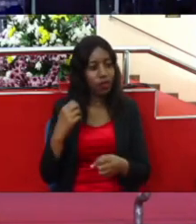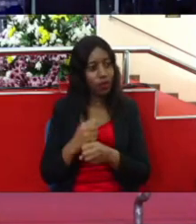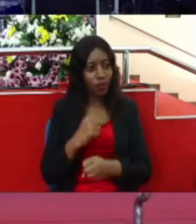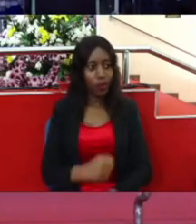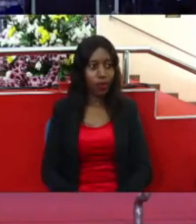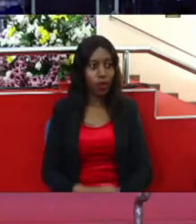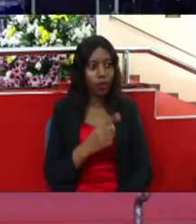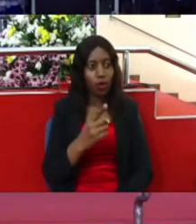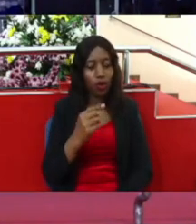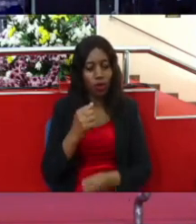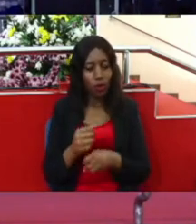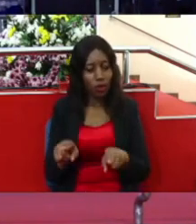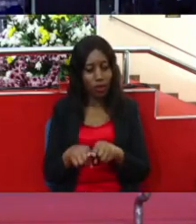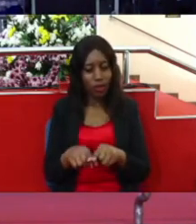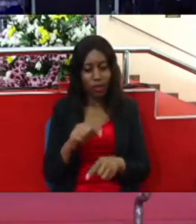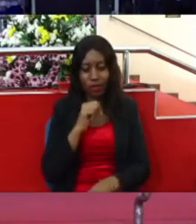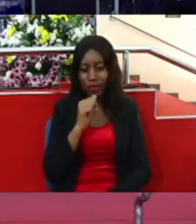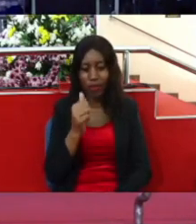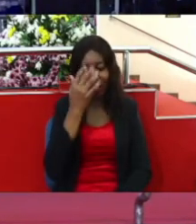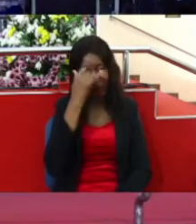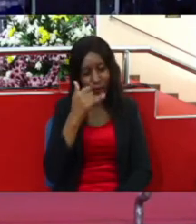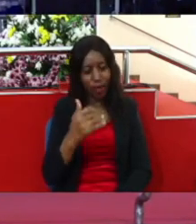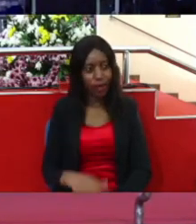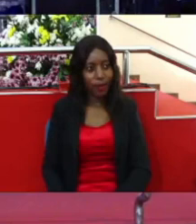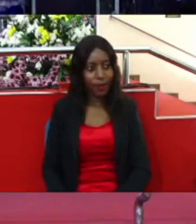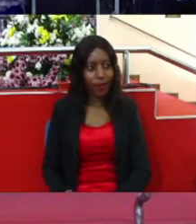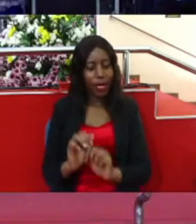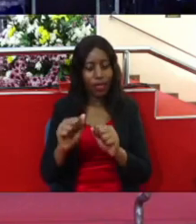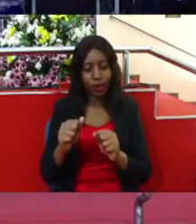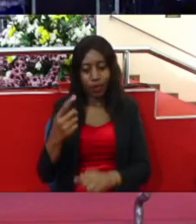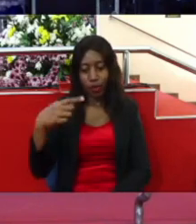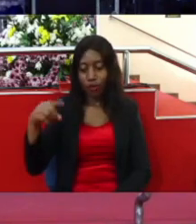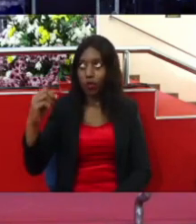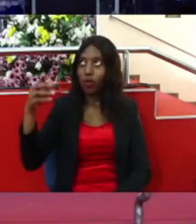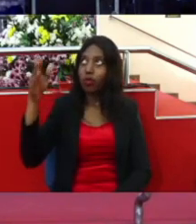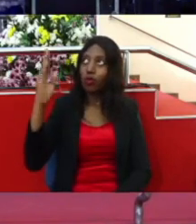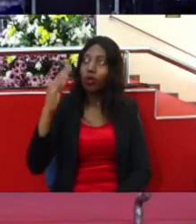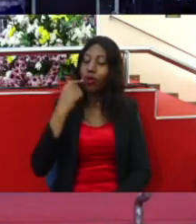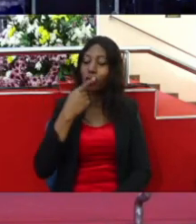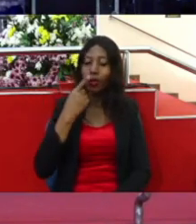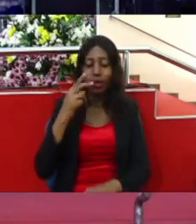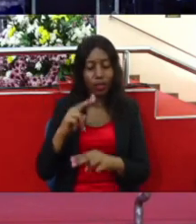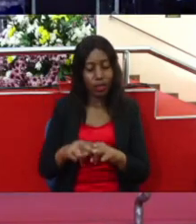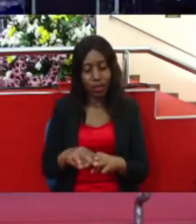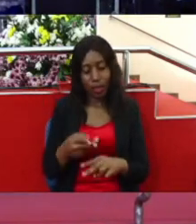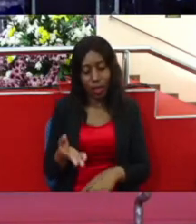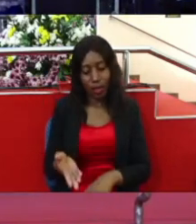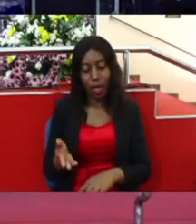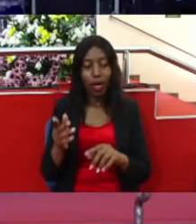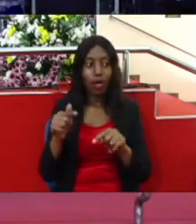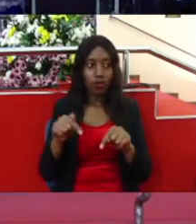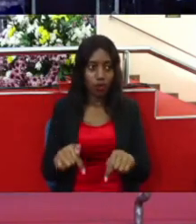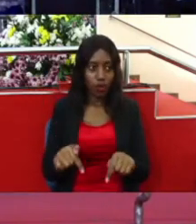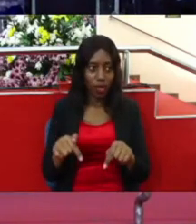do it? Kwa nini hatulifanyi? We can go to God, tuweze tukamwendea huyu Mungu, seated in this place today, mahali ambapo umeketi. Go to him and ask